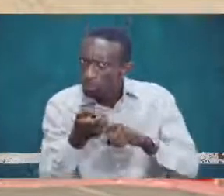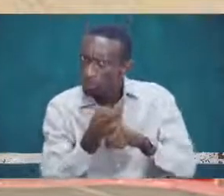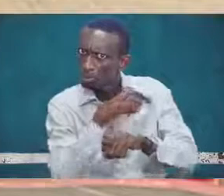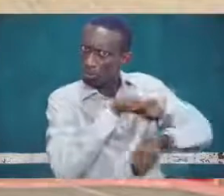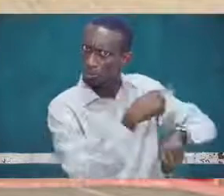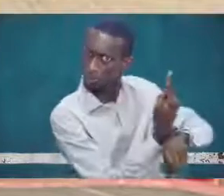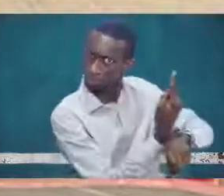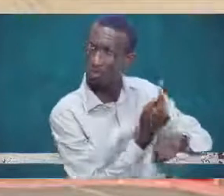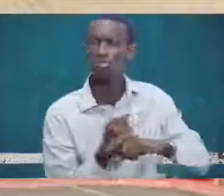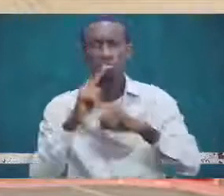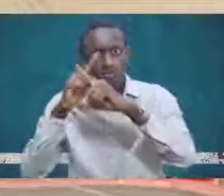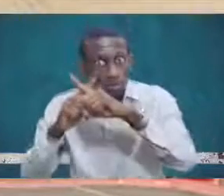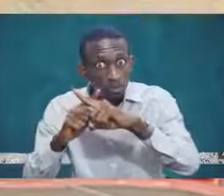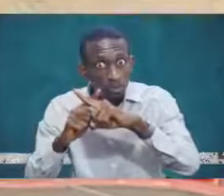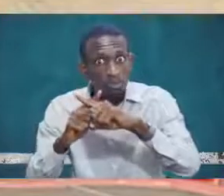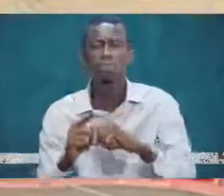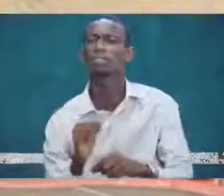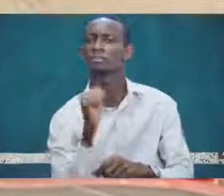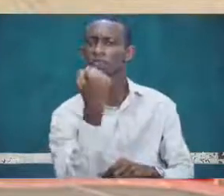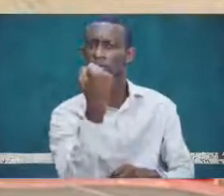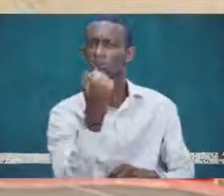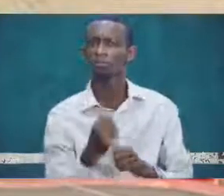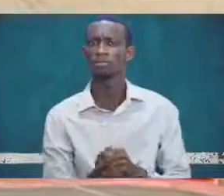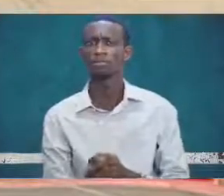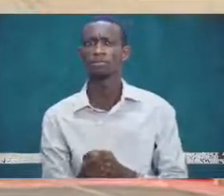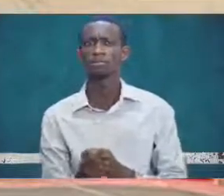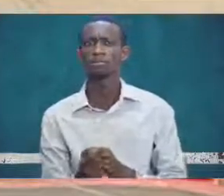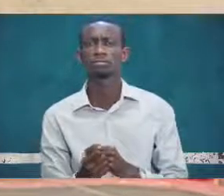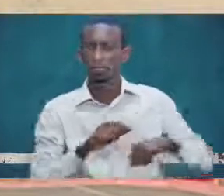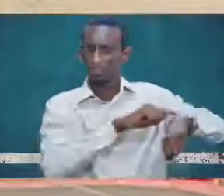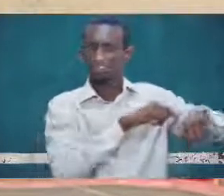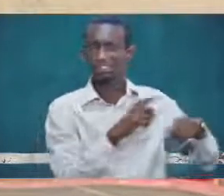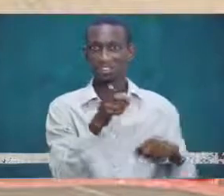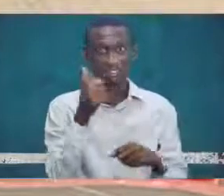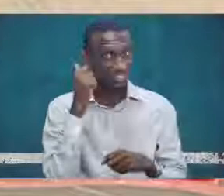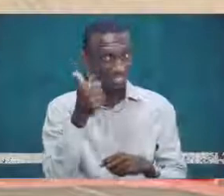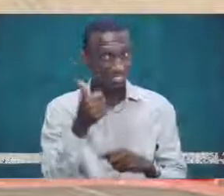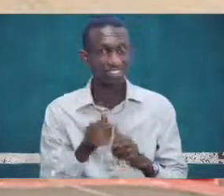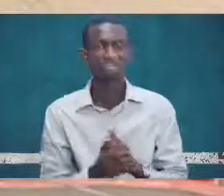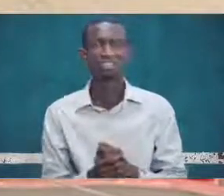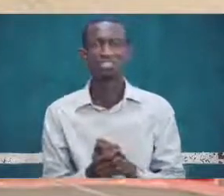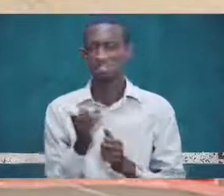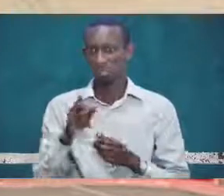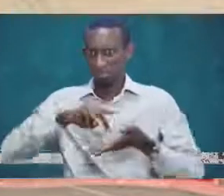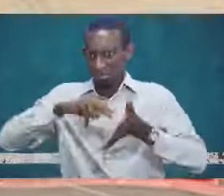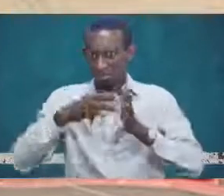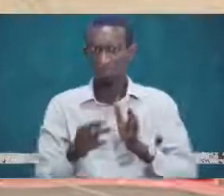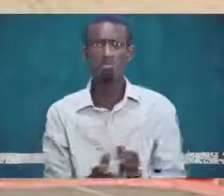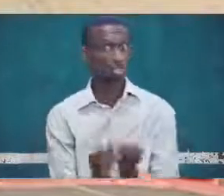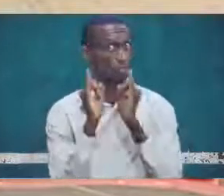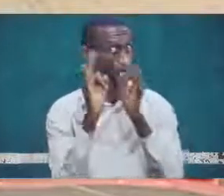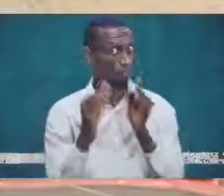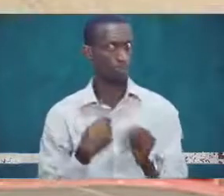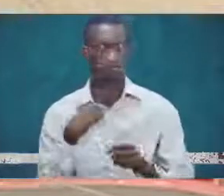you multiply 5 hours you get. You see? So it means if I